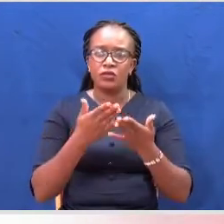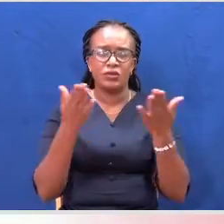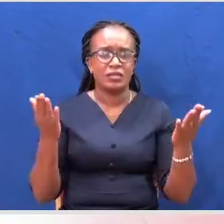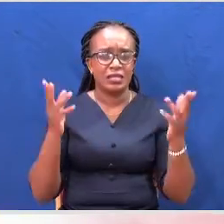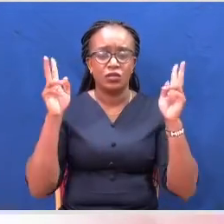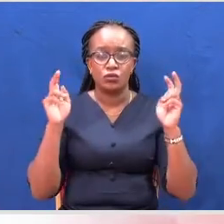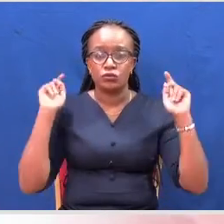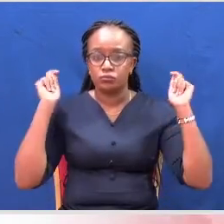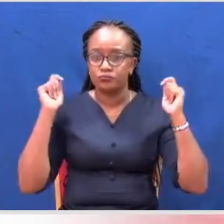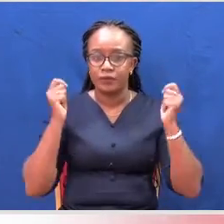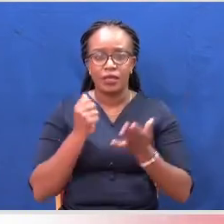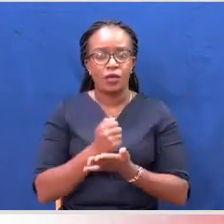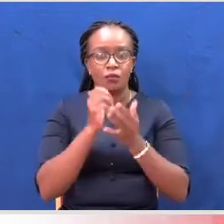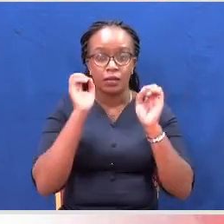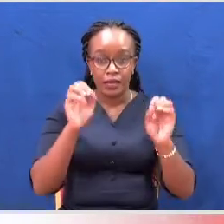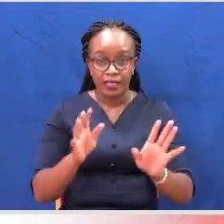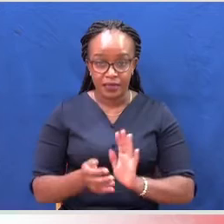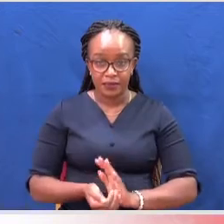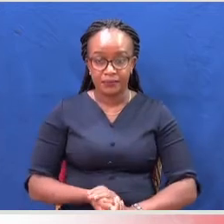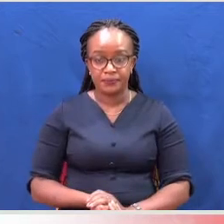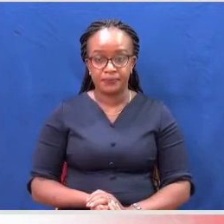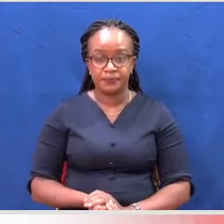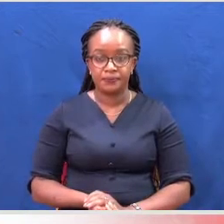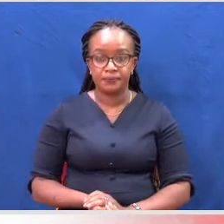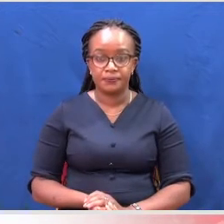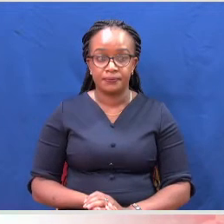point, the governor is again.